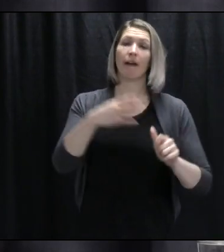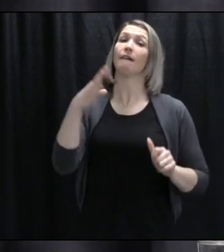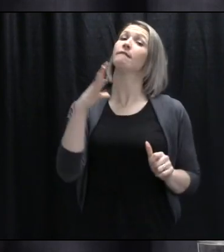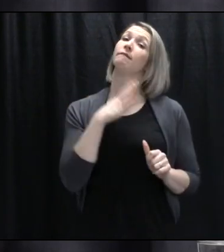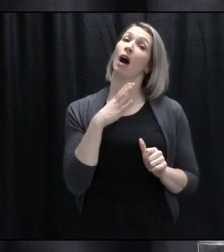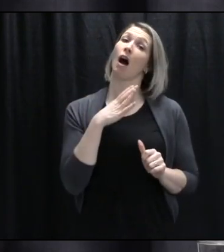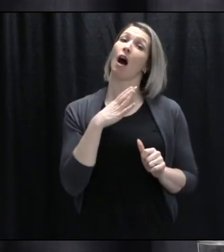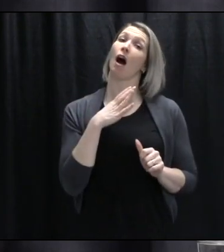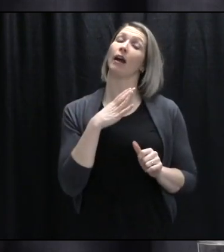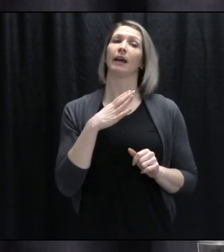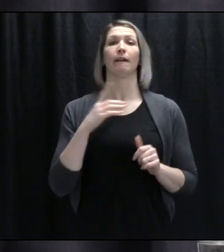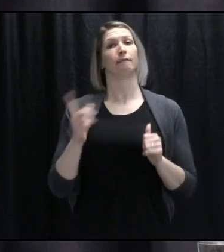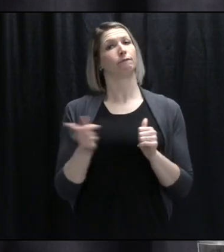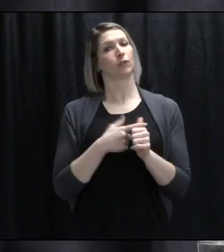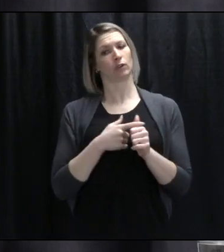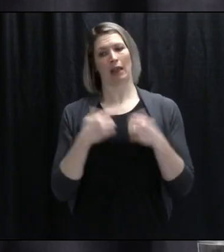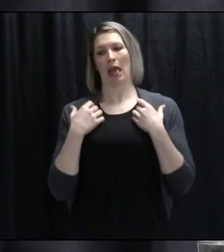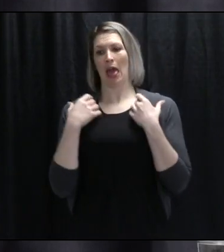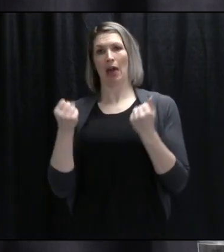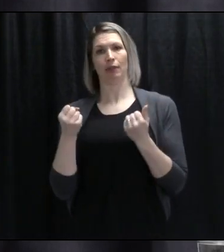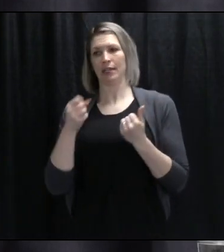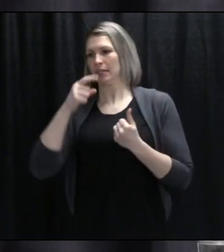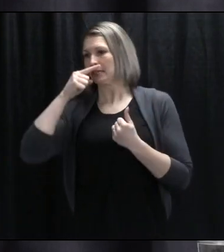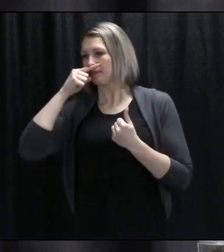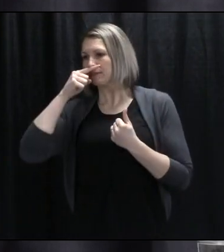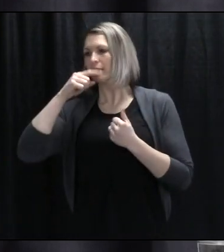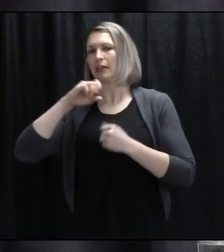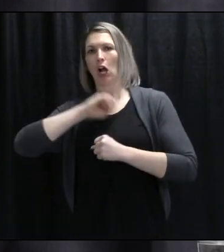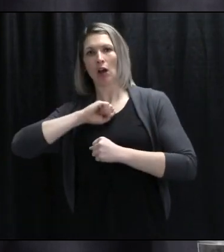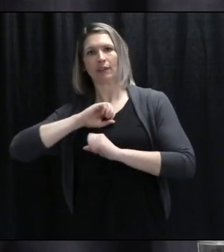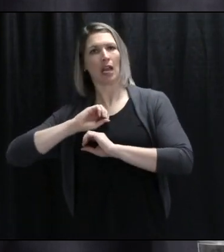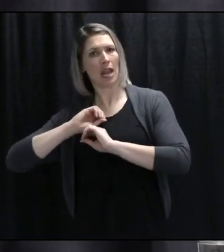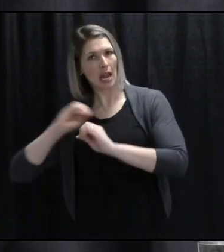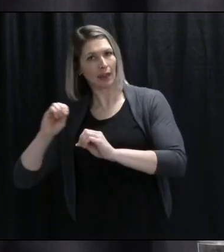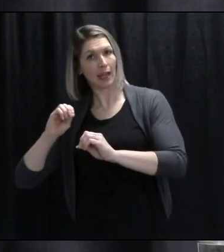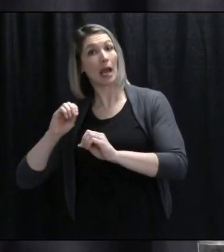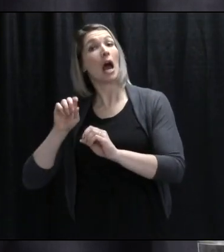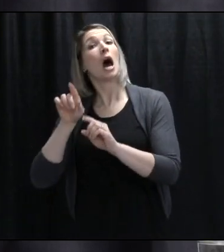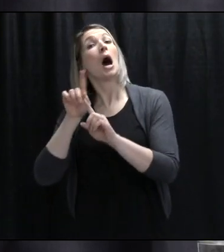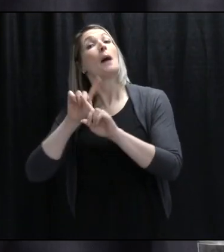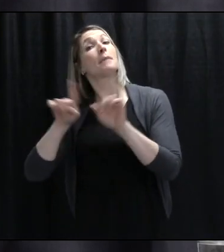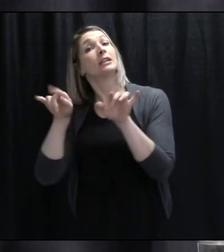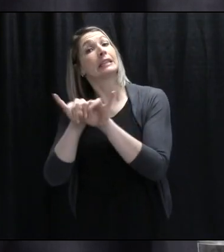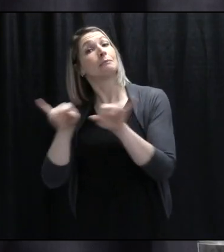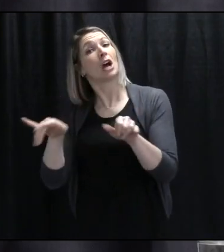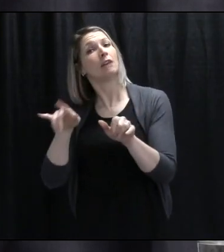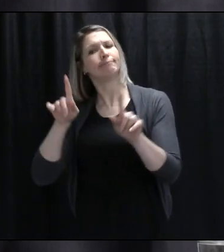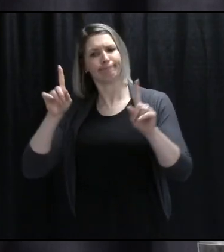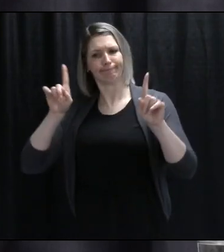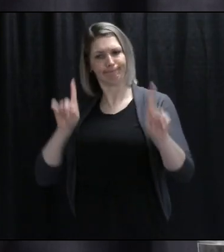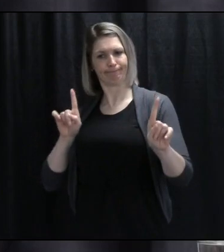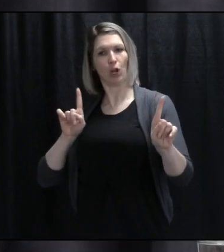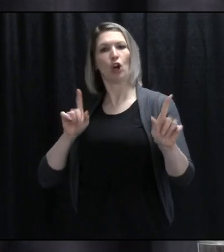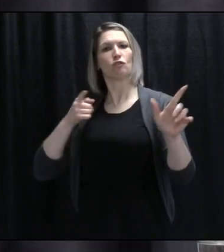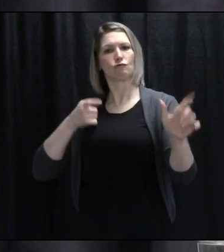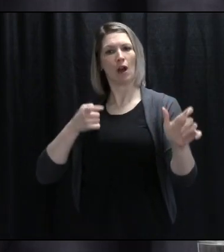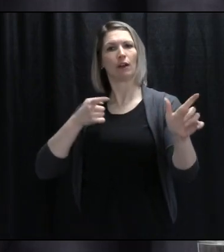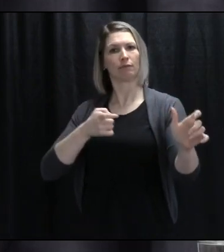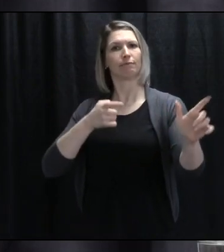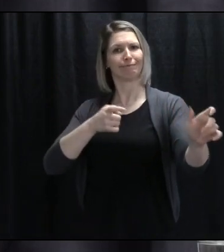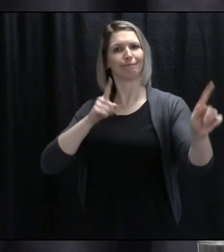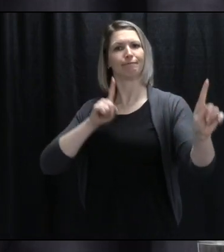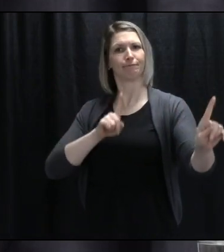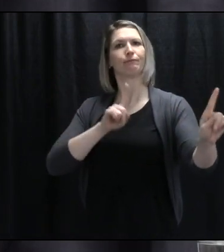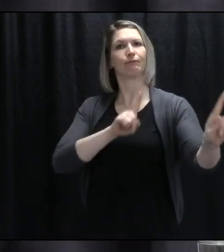symptom-free, not in isolation, and you should be physically distant. So once again, I would appeal to all of you